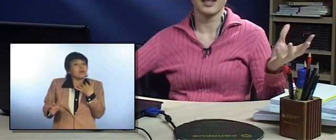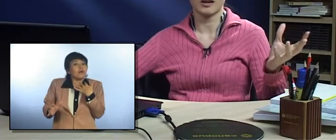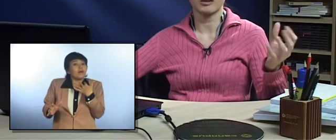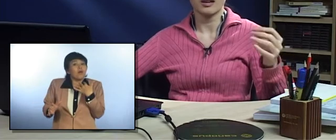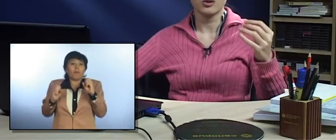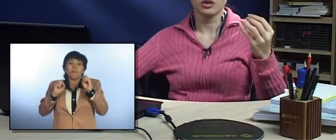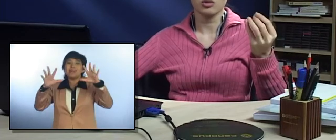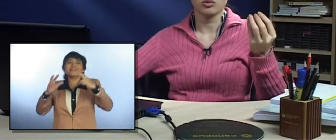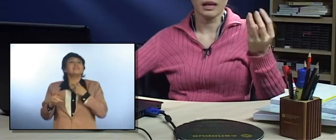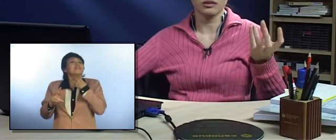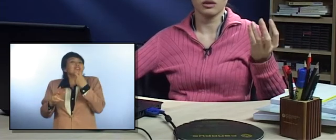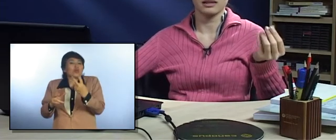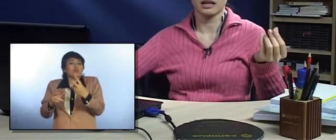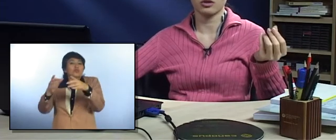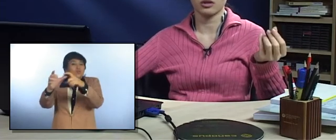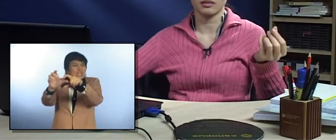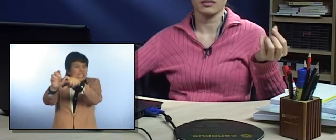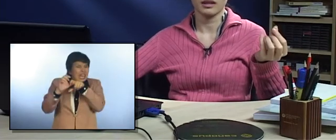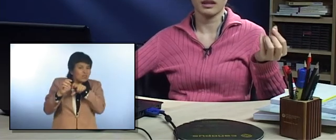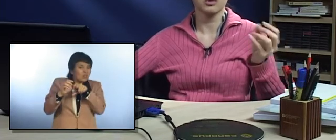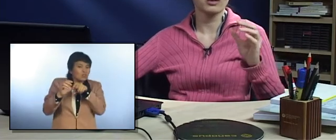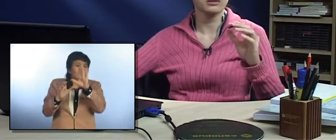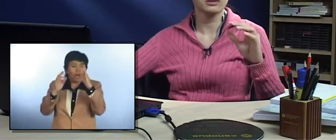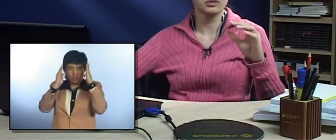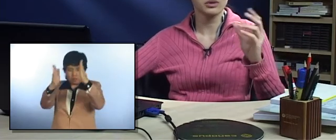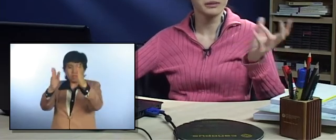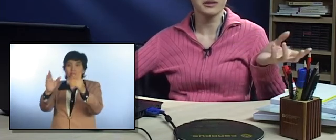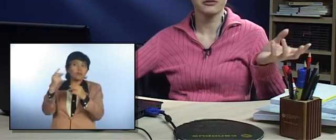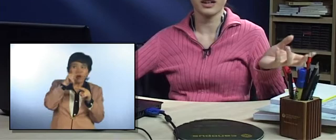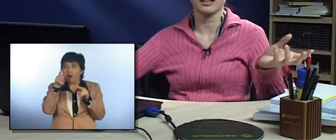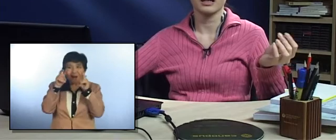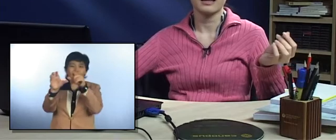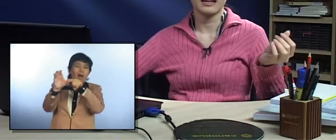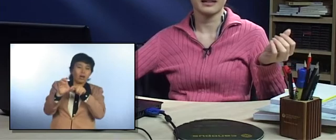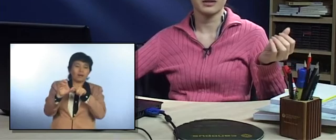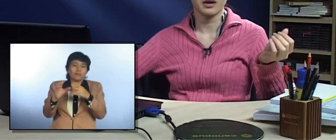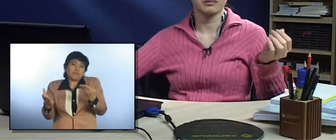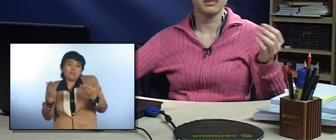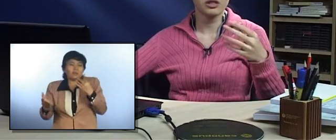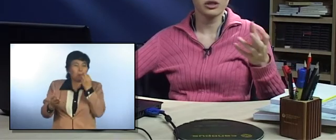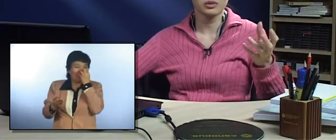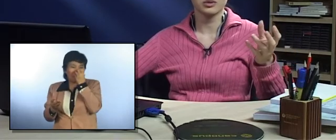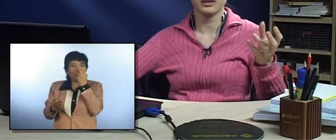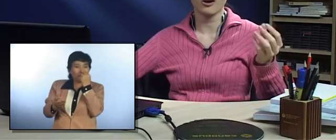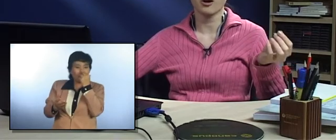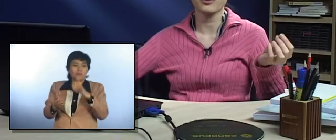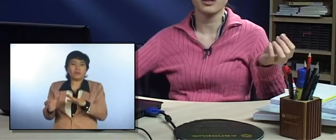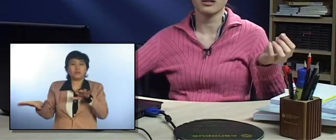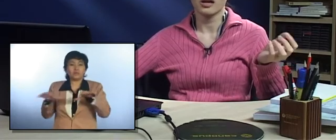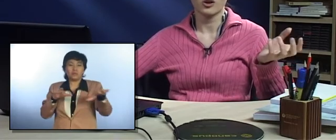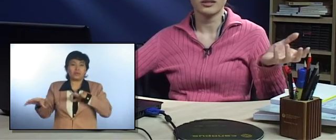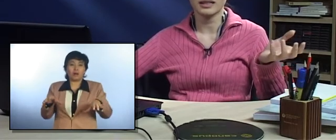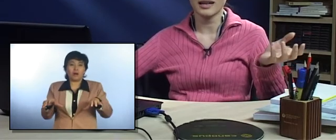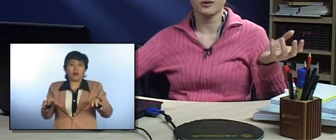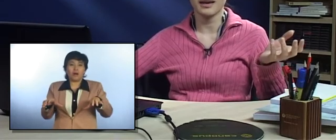blasting sound to get your attention. Yep, or they'll do something funny, like DG would do their